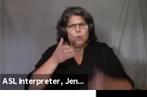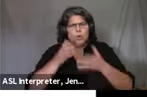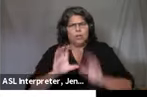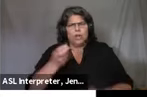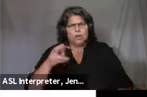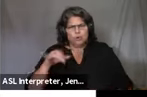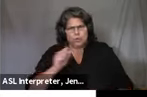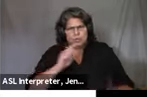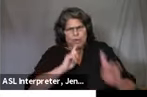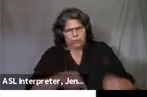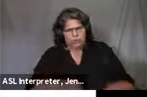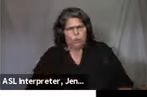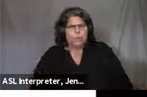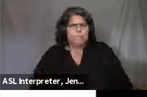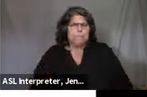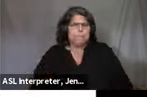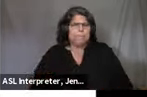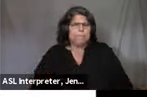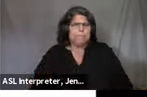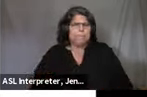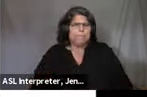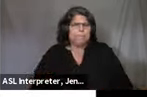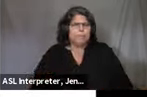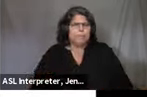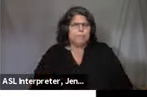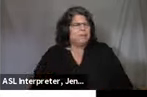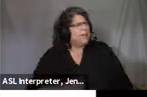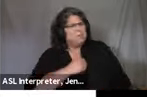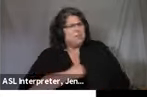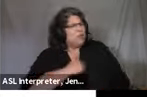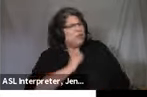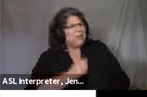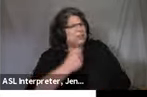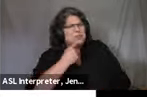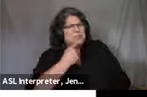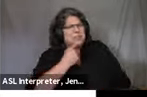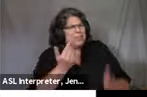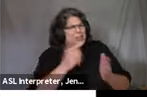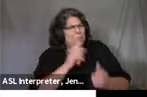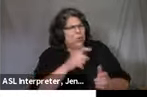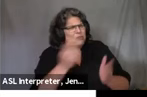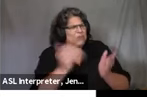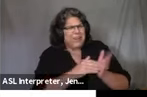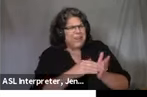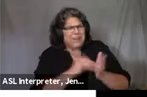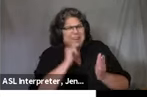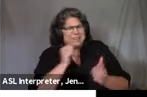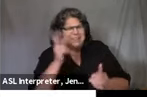Chris of the city. Can you repeat that question? I didn't quite